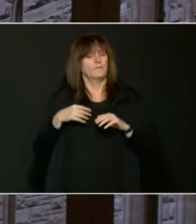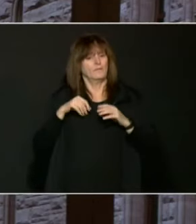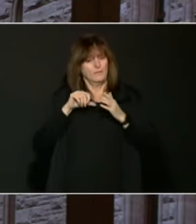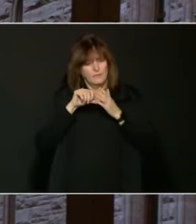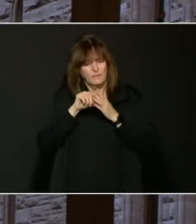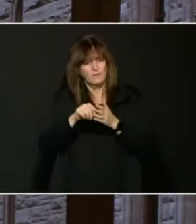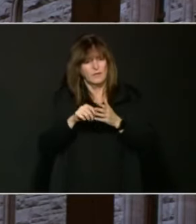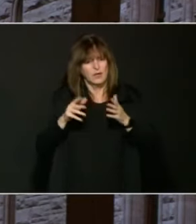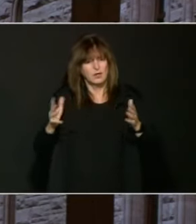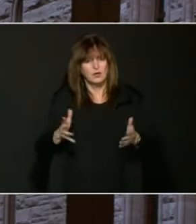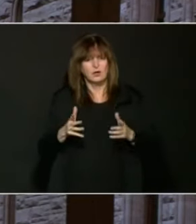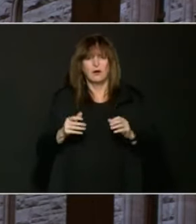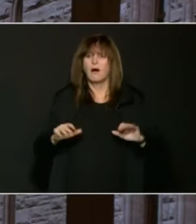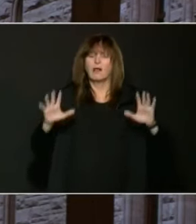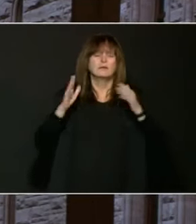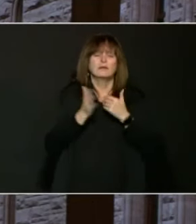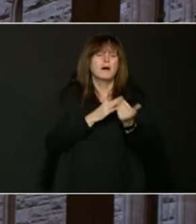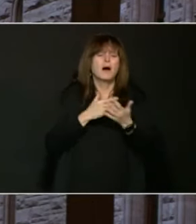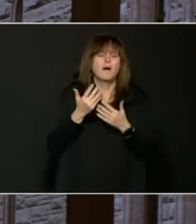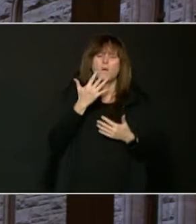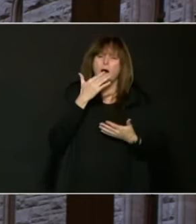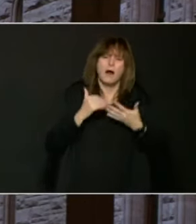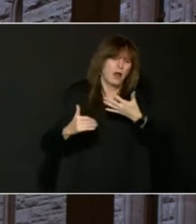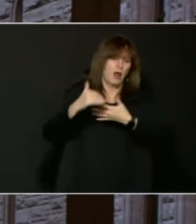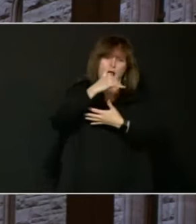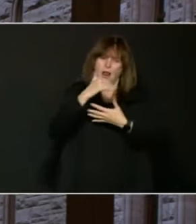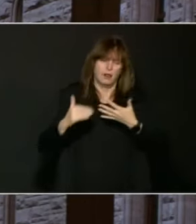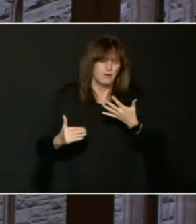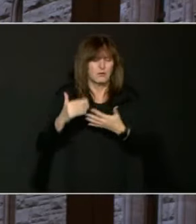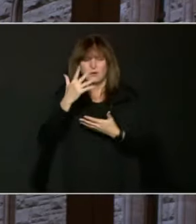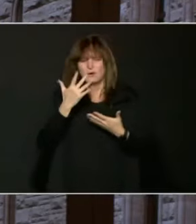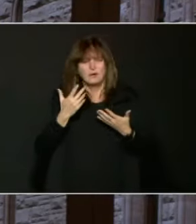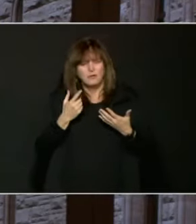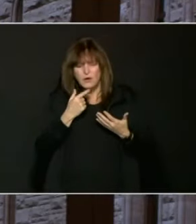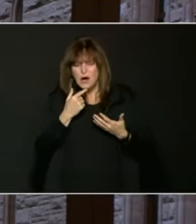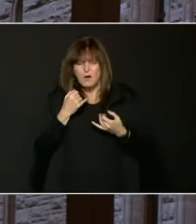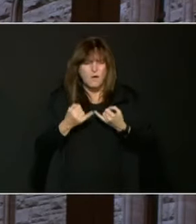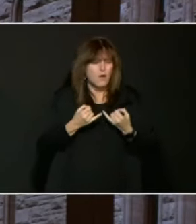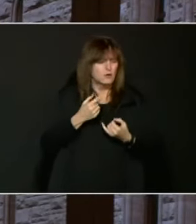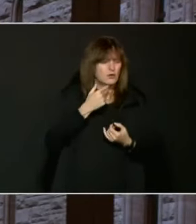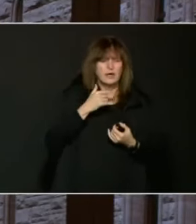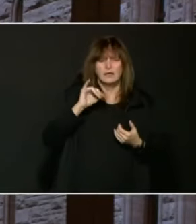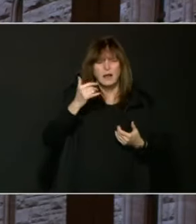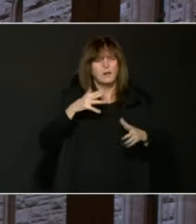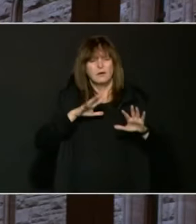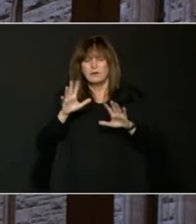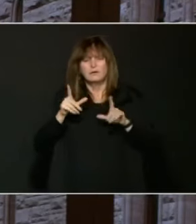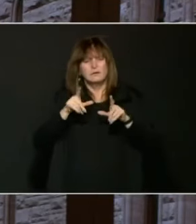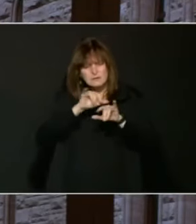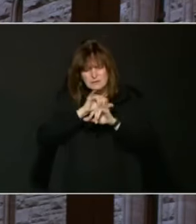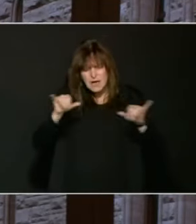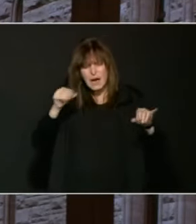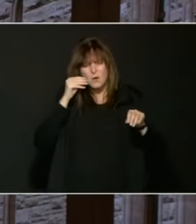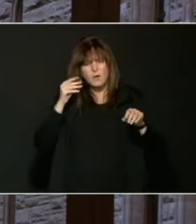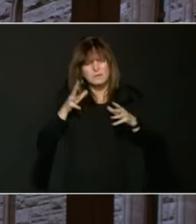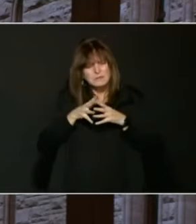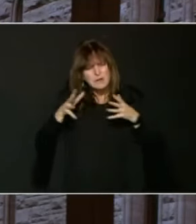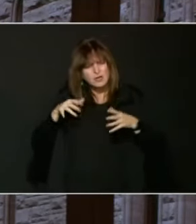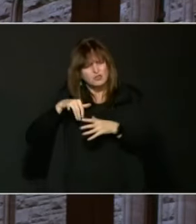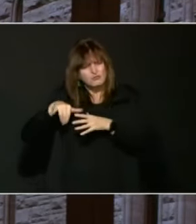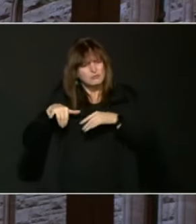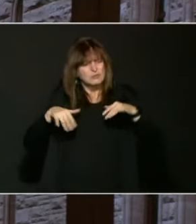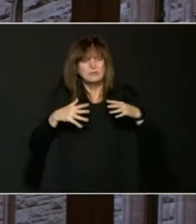red, orange, or yellow, is that if you don't need to go out, don't go out. And that's what I've been saying. The important thing is